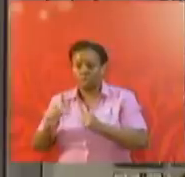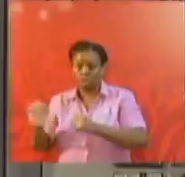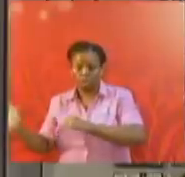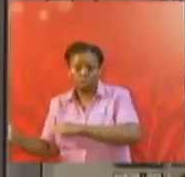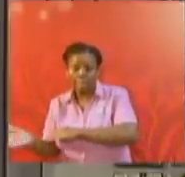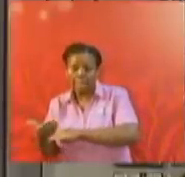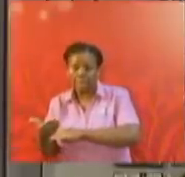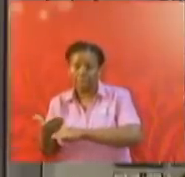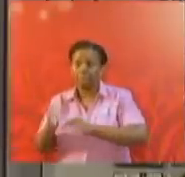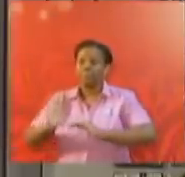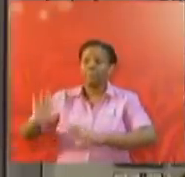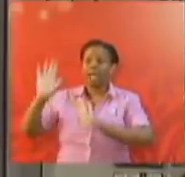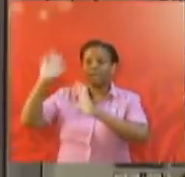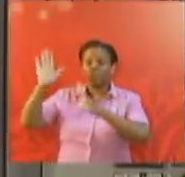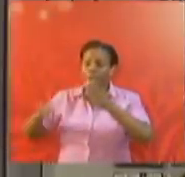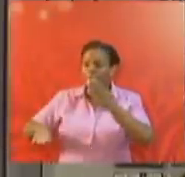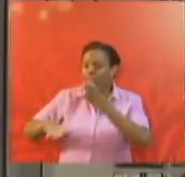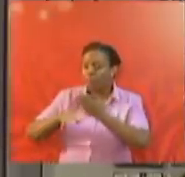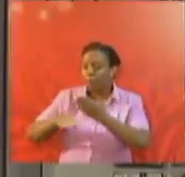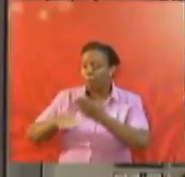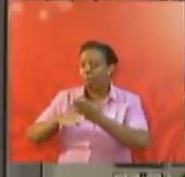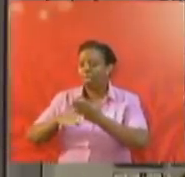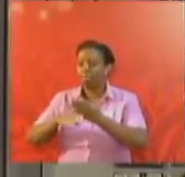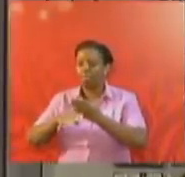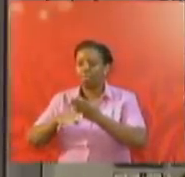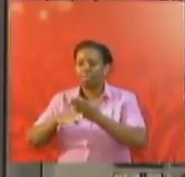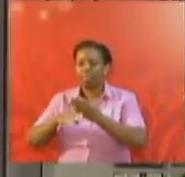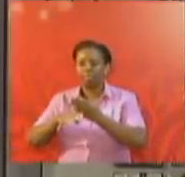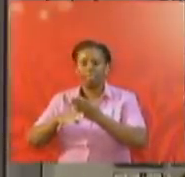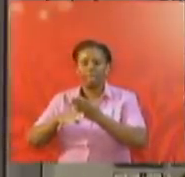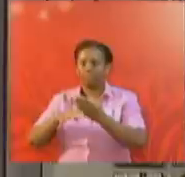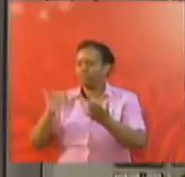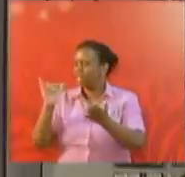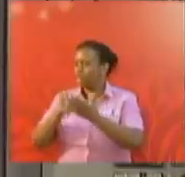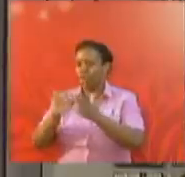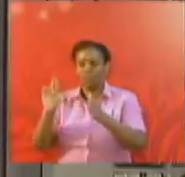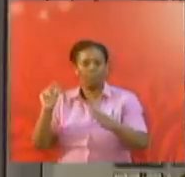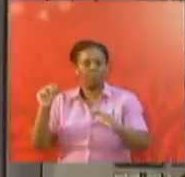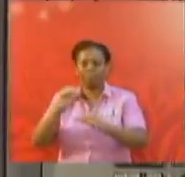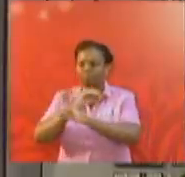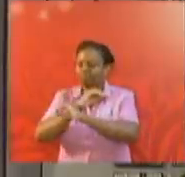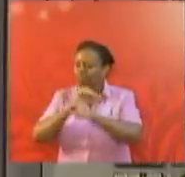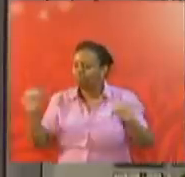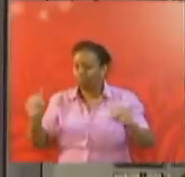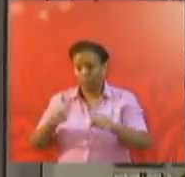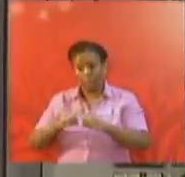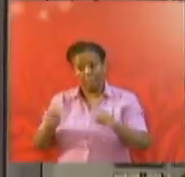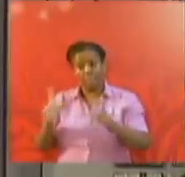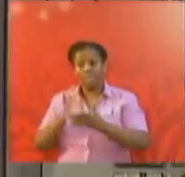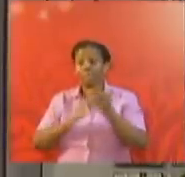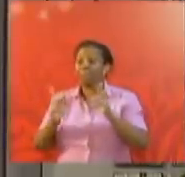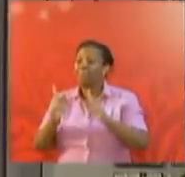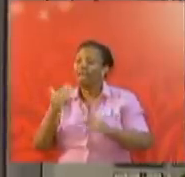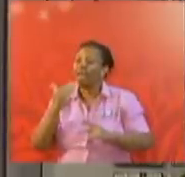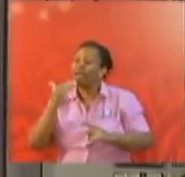discourage that, and I think the regulations speak to that. We did make some exceptions because people were asking us. For example,